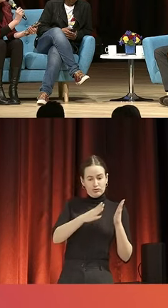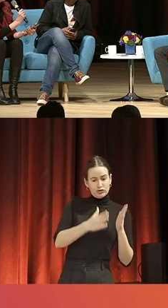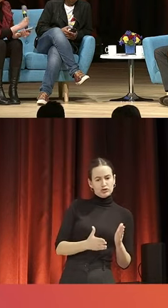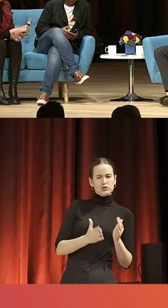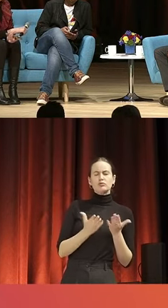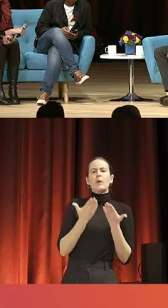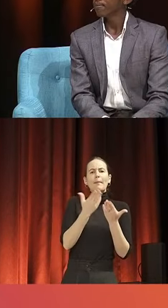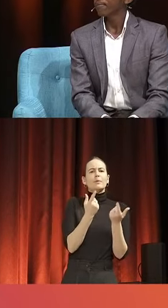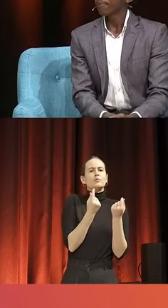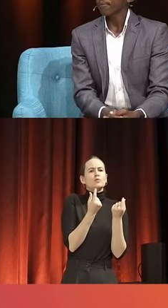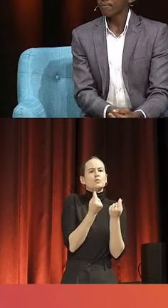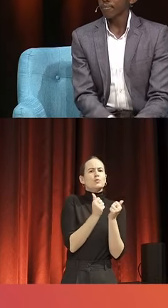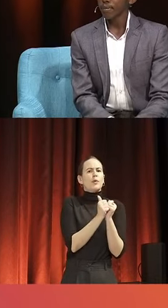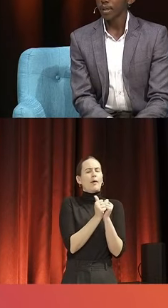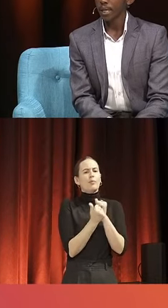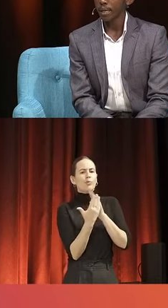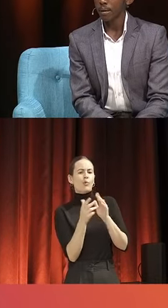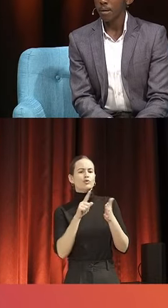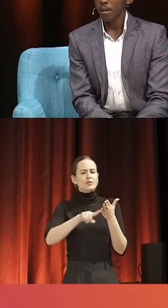users?